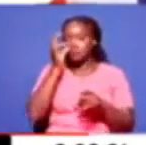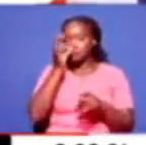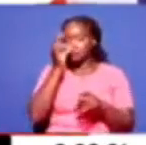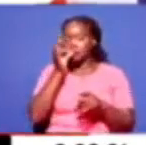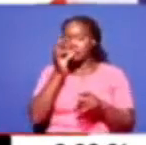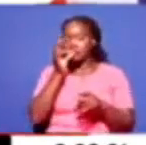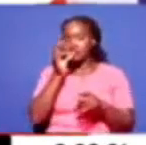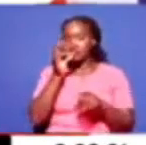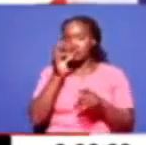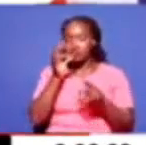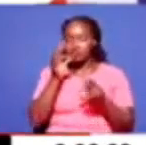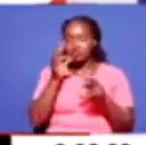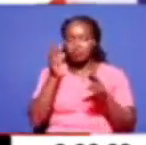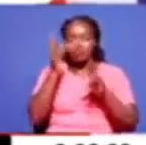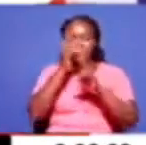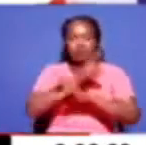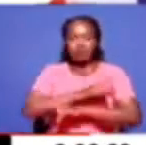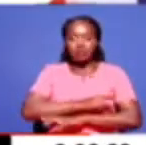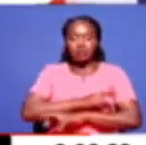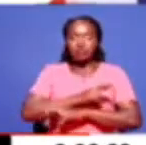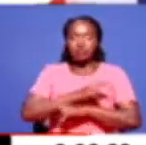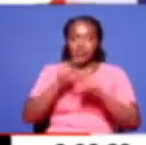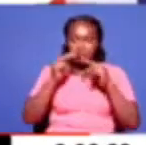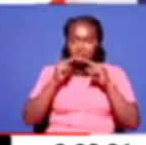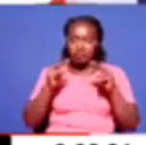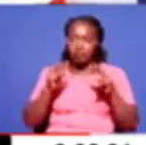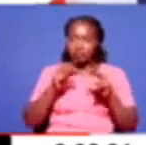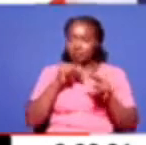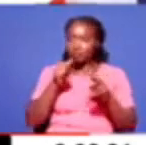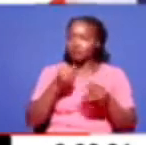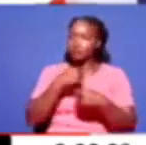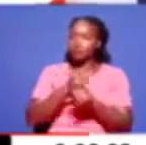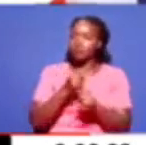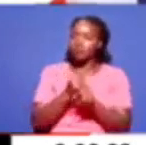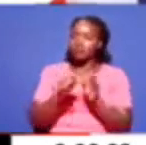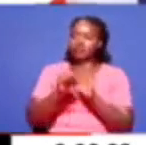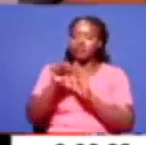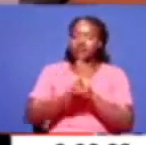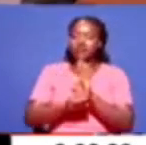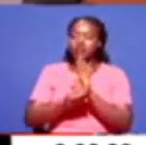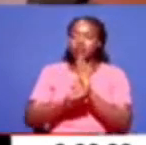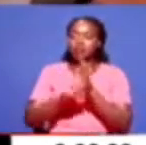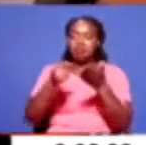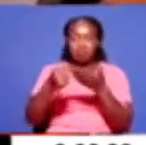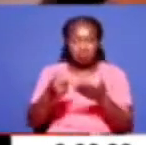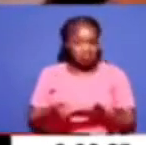rest in everlasting peace. Don't make him a subject of debate.